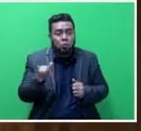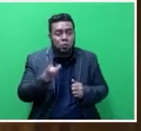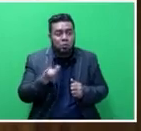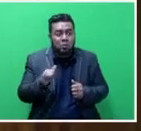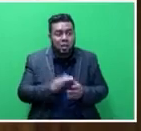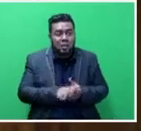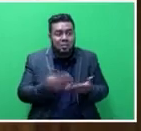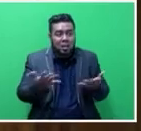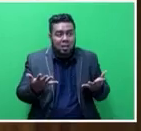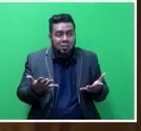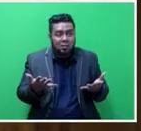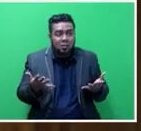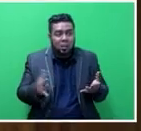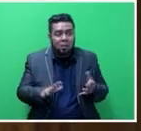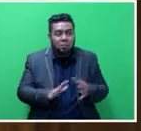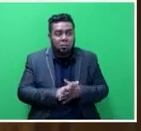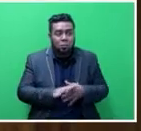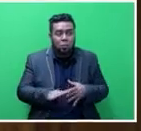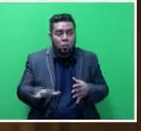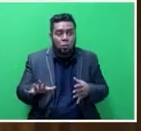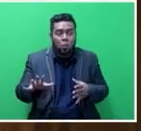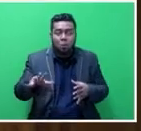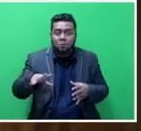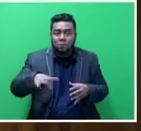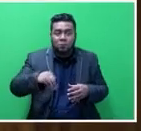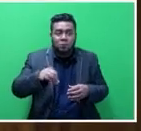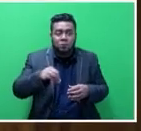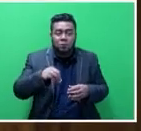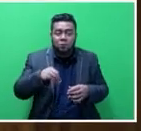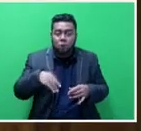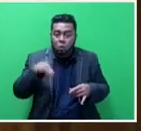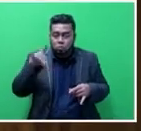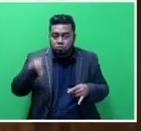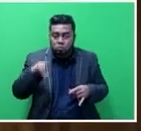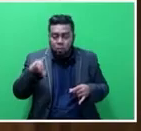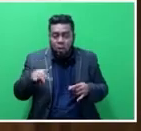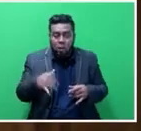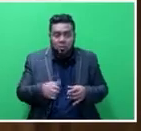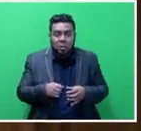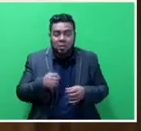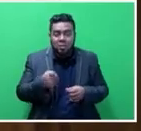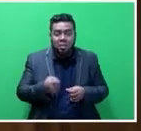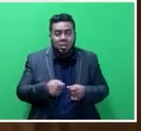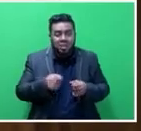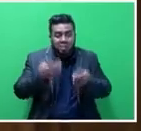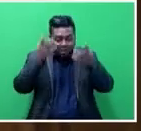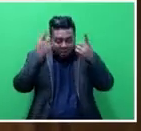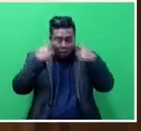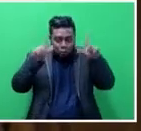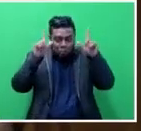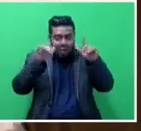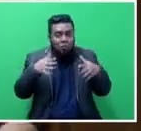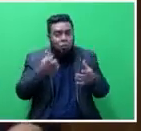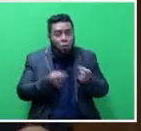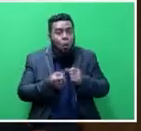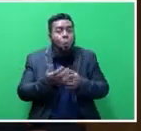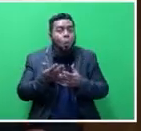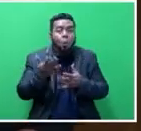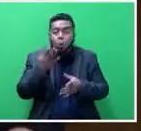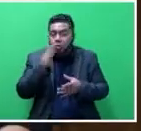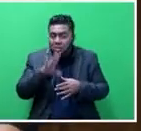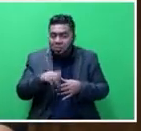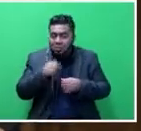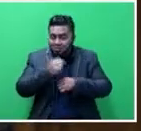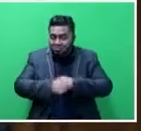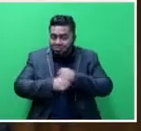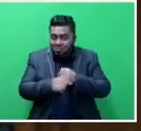and has now turned into a lovely grazing paddock for the bullocks, the cows, and the horses in Wunindao. We are still